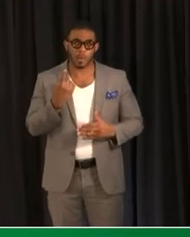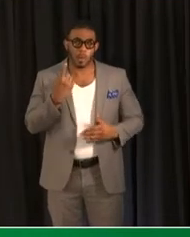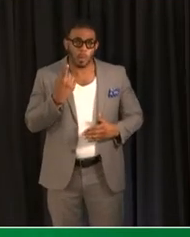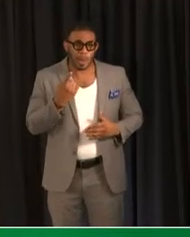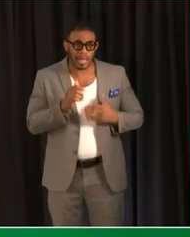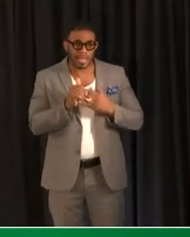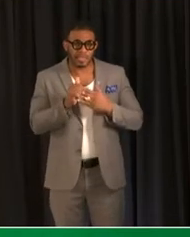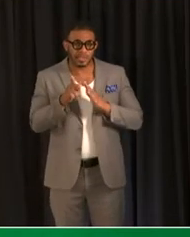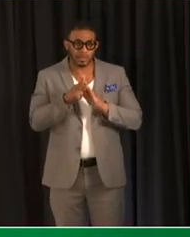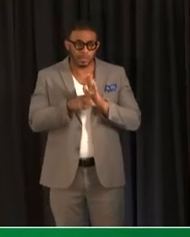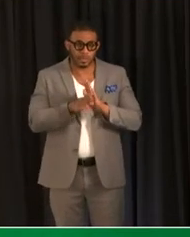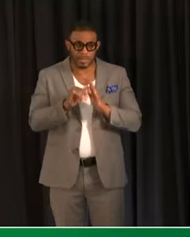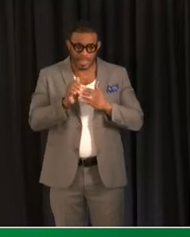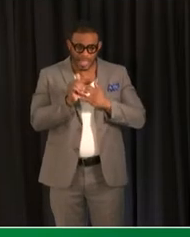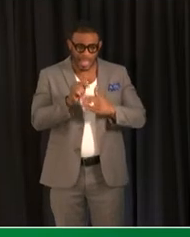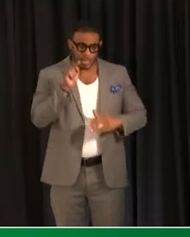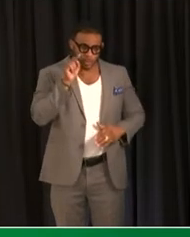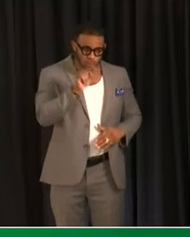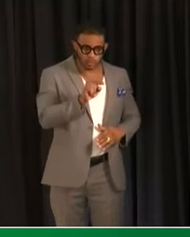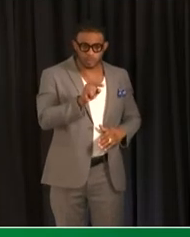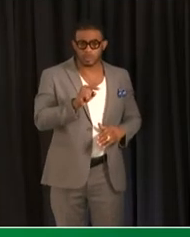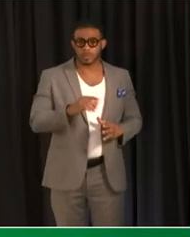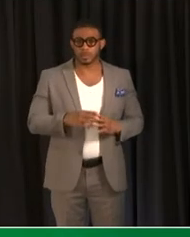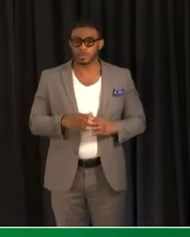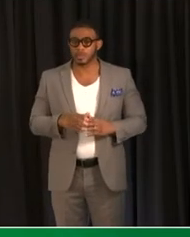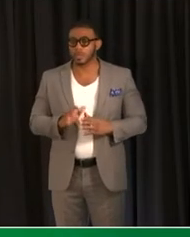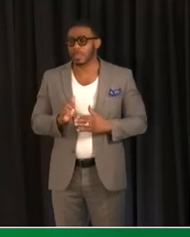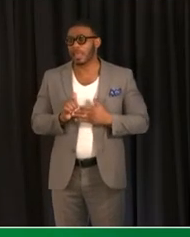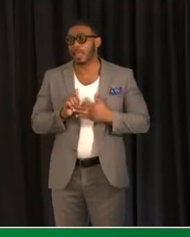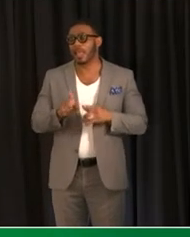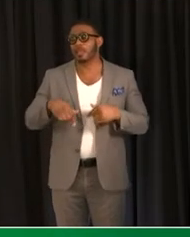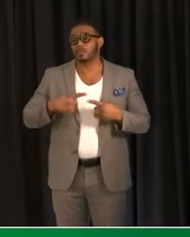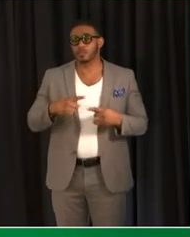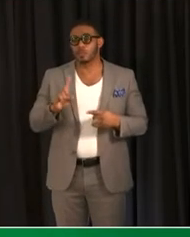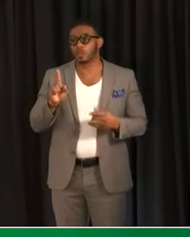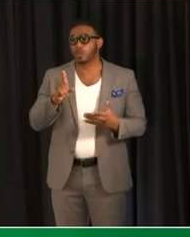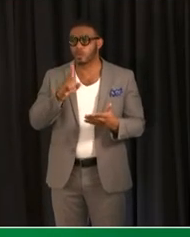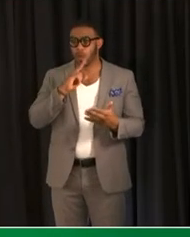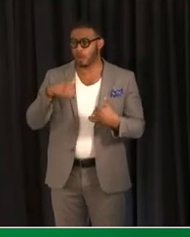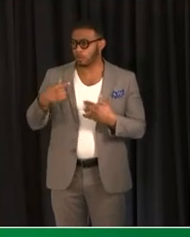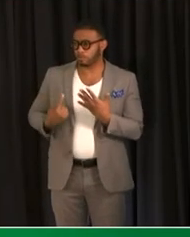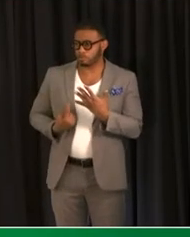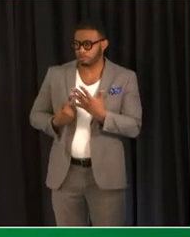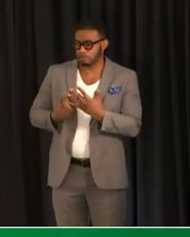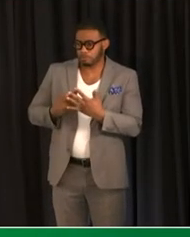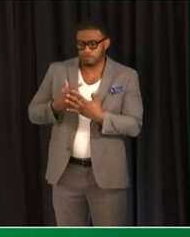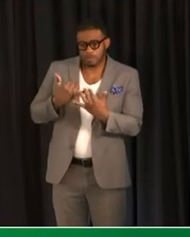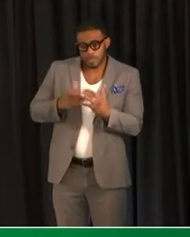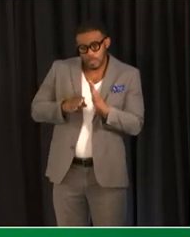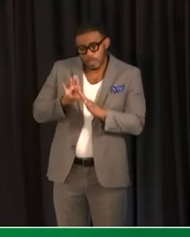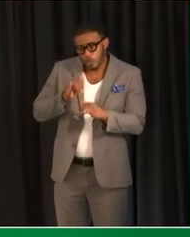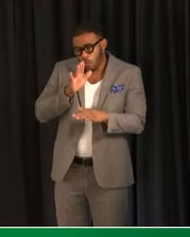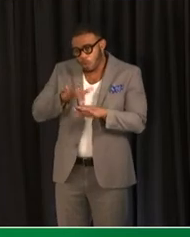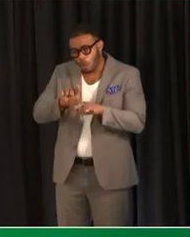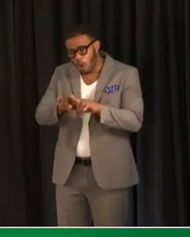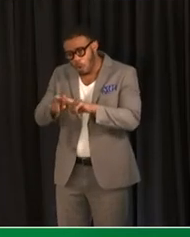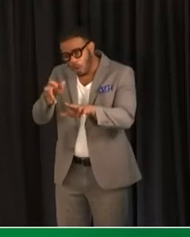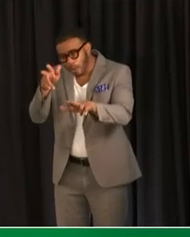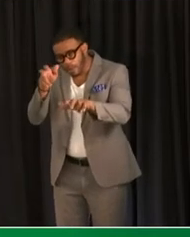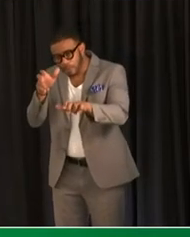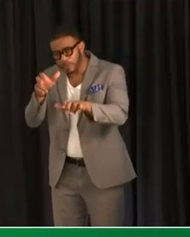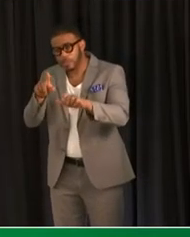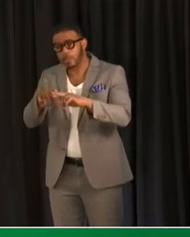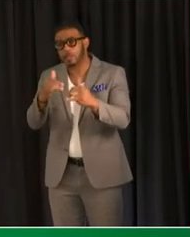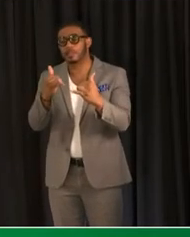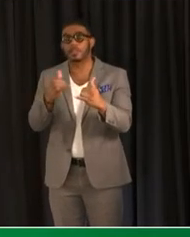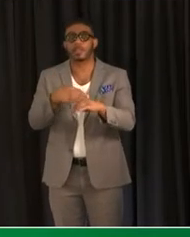one leadership principle that guides you and that's guided you to where you are today, for the women that are also